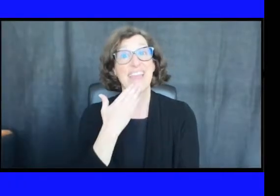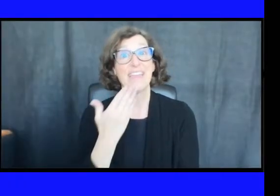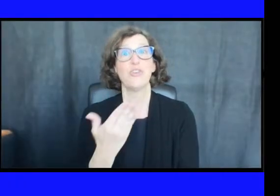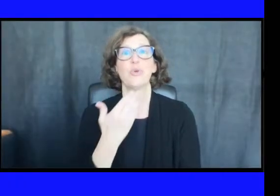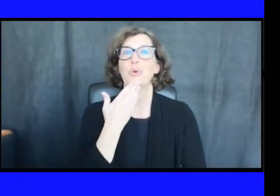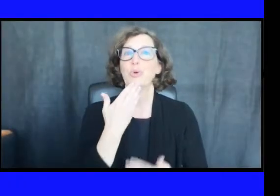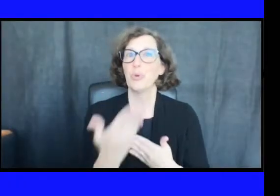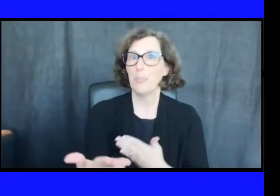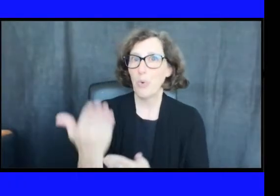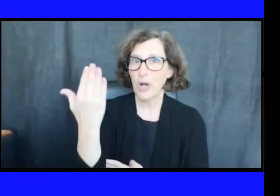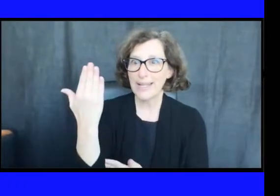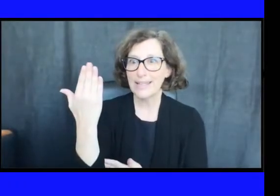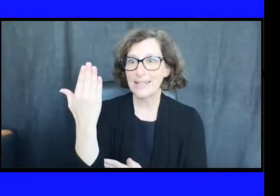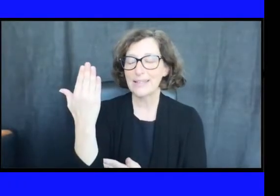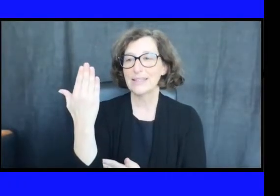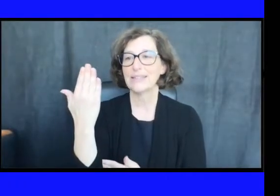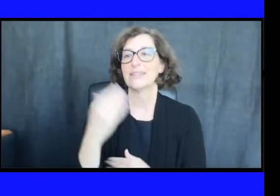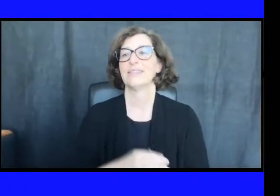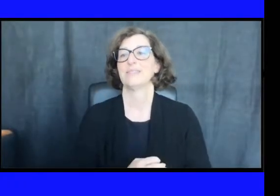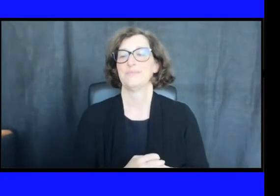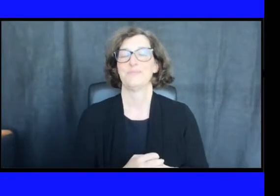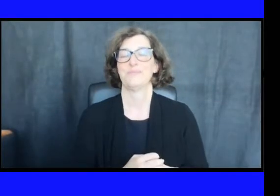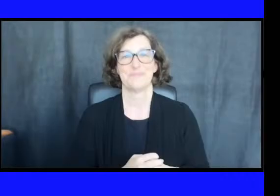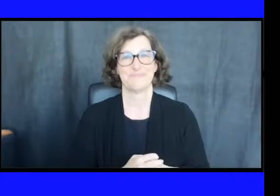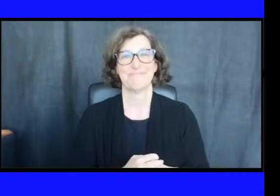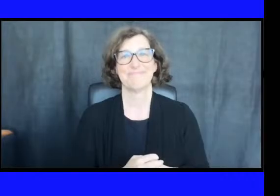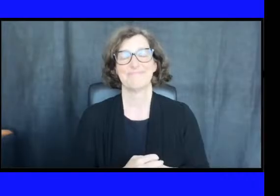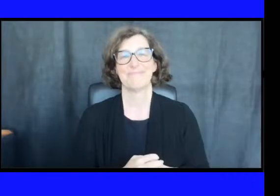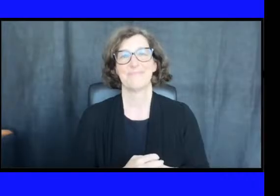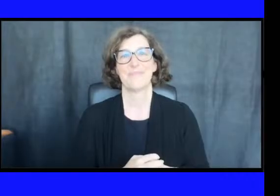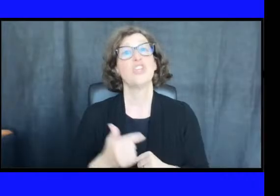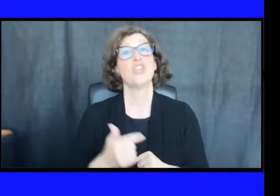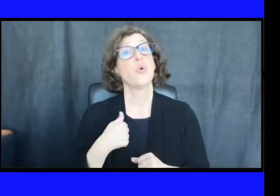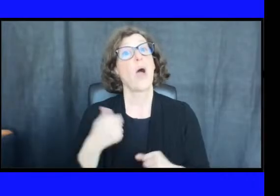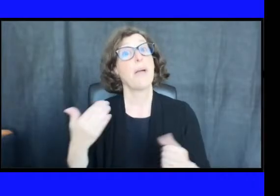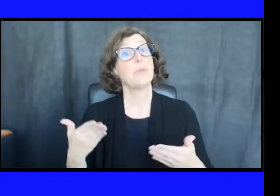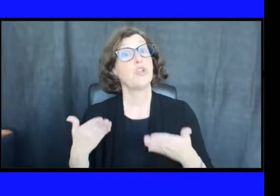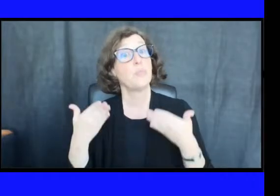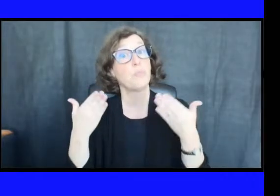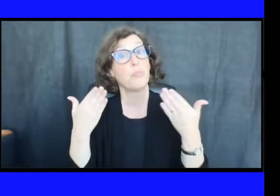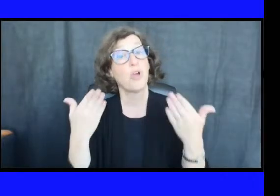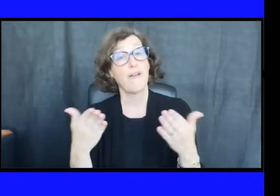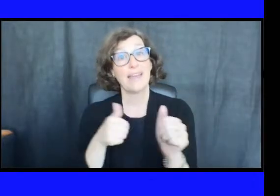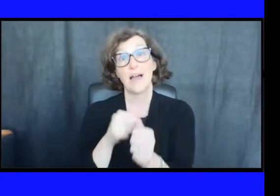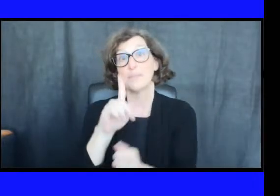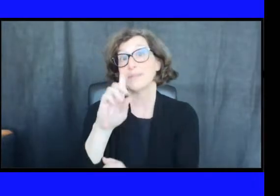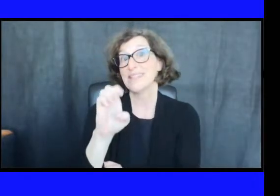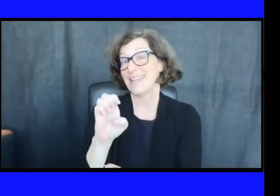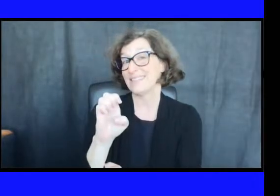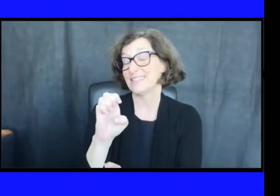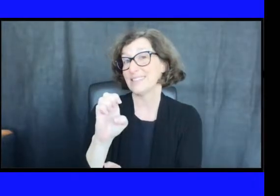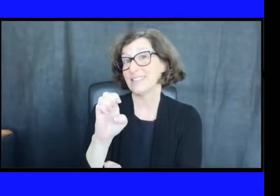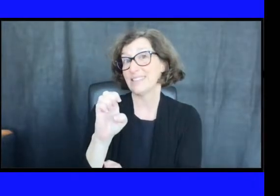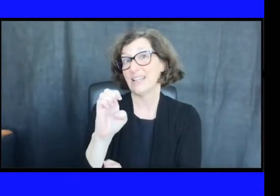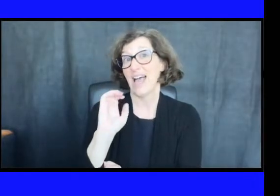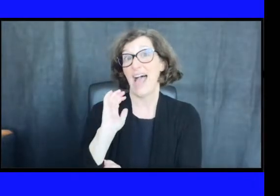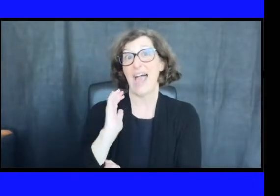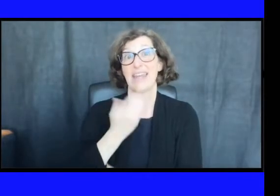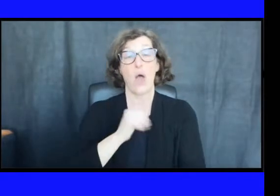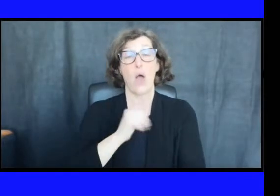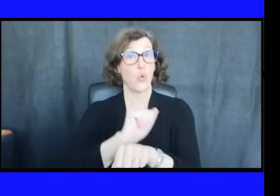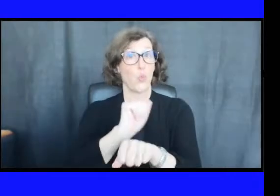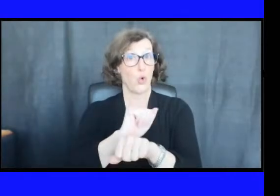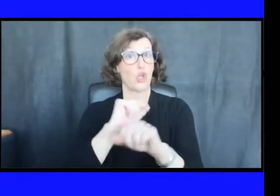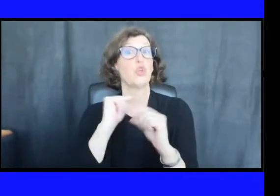there. One of our goals was to include race, ethnicity, and language on each of our chronic disease